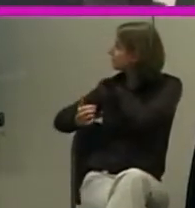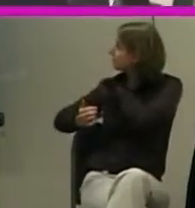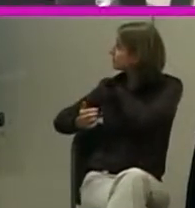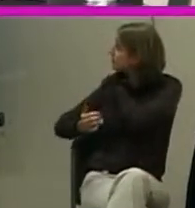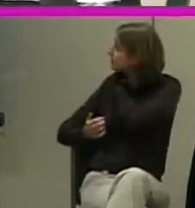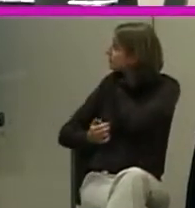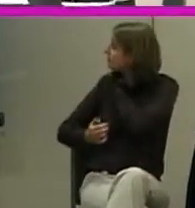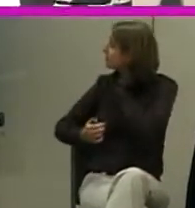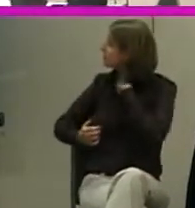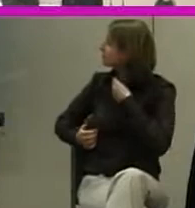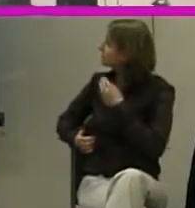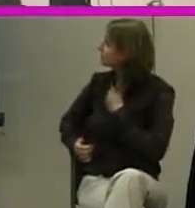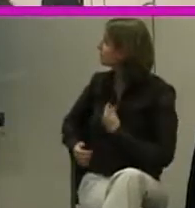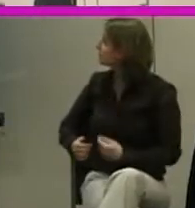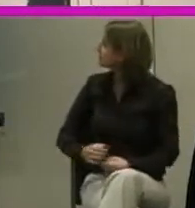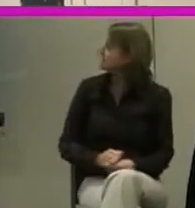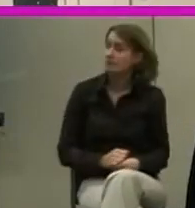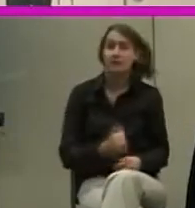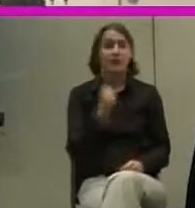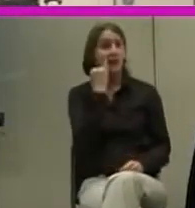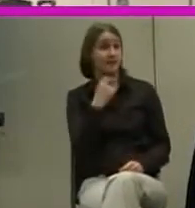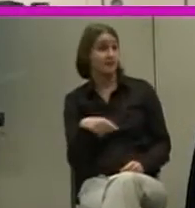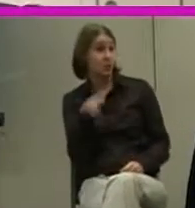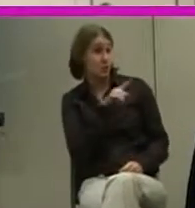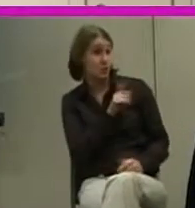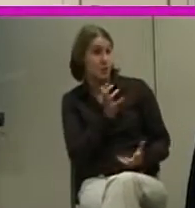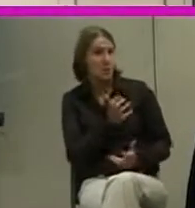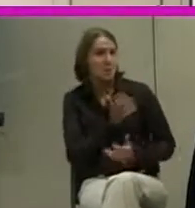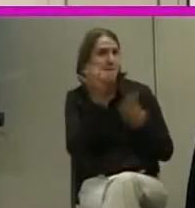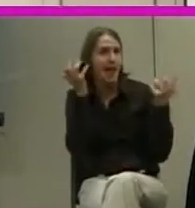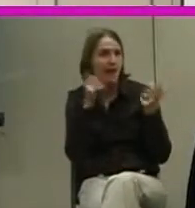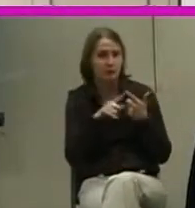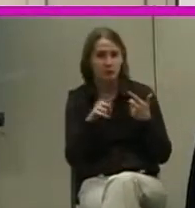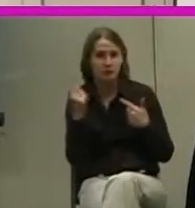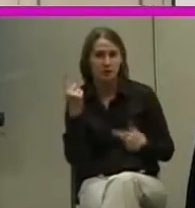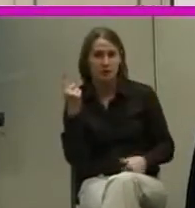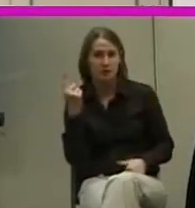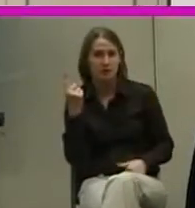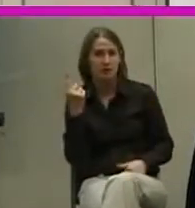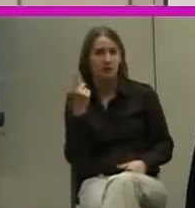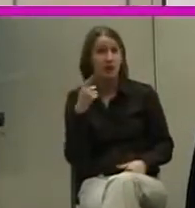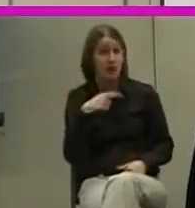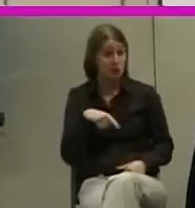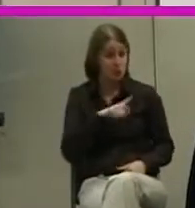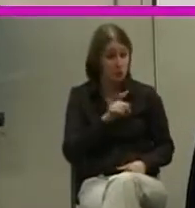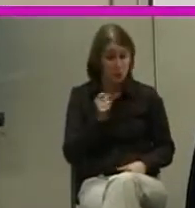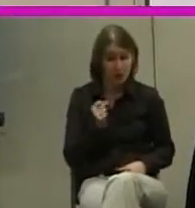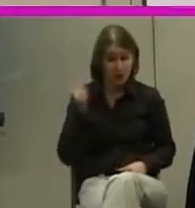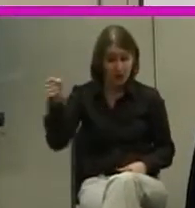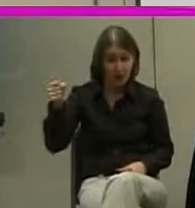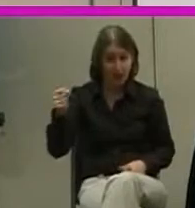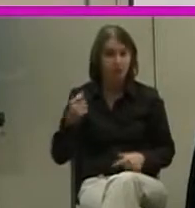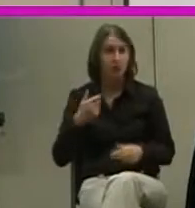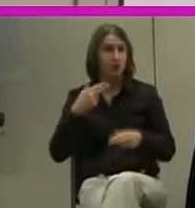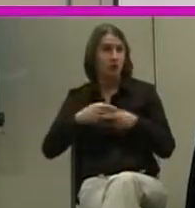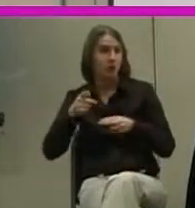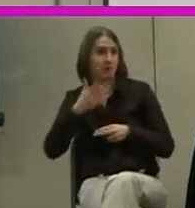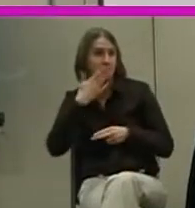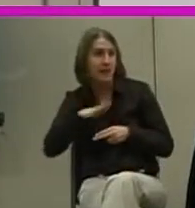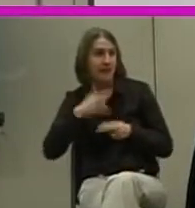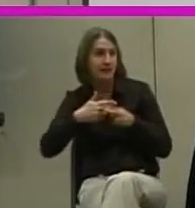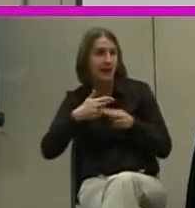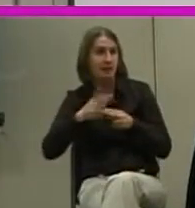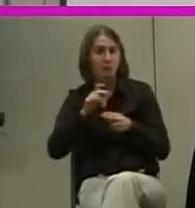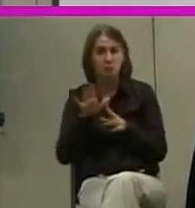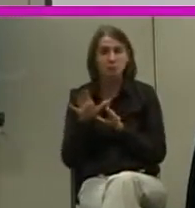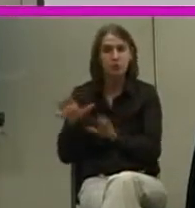Here's what I'm going to ask. If you get mad at somebody and you hit them or call them a name or push them or